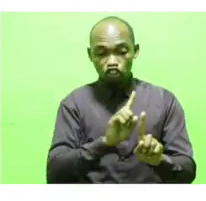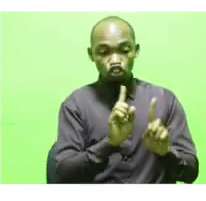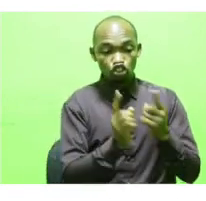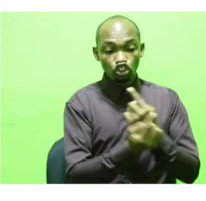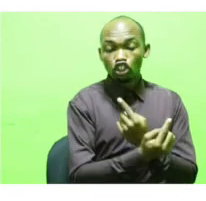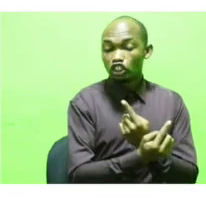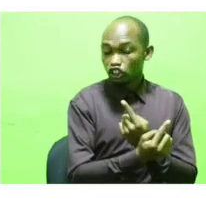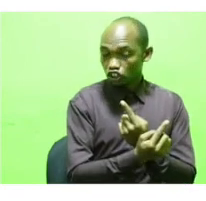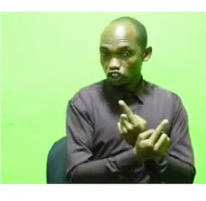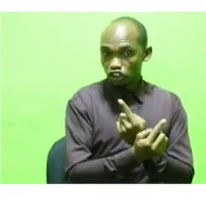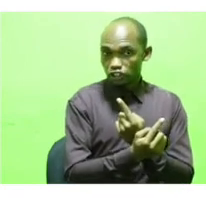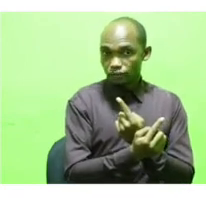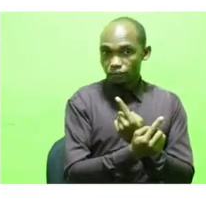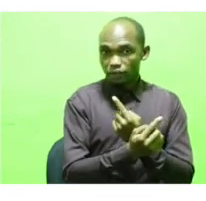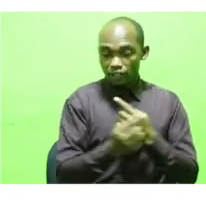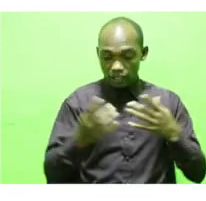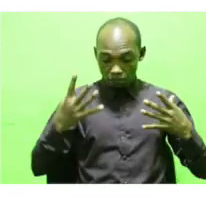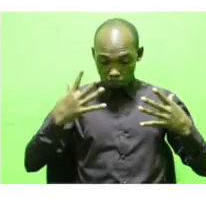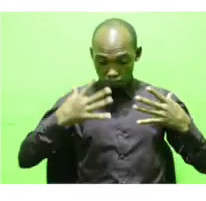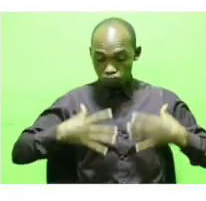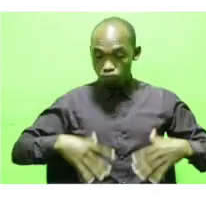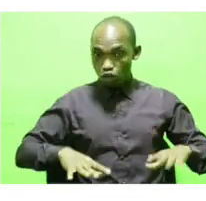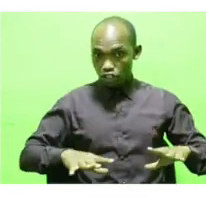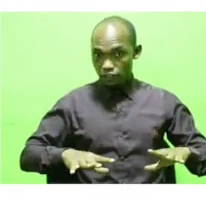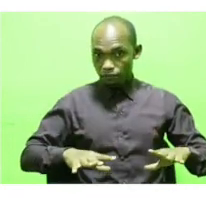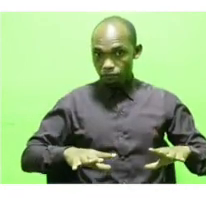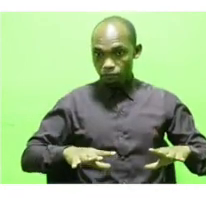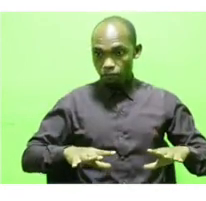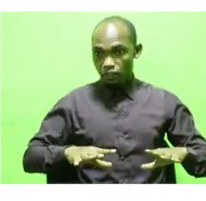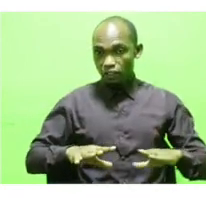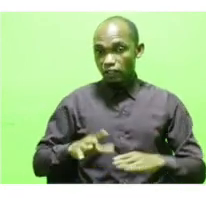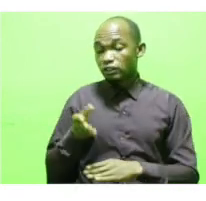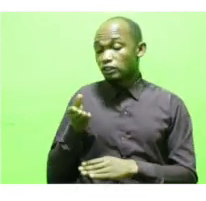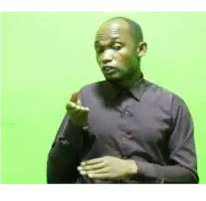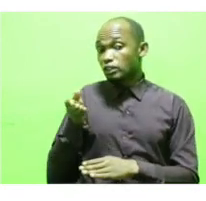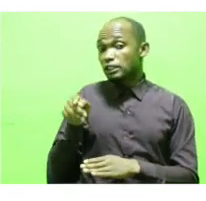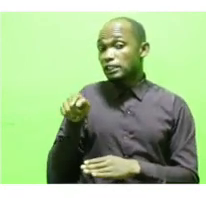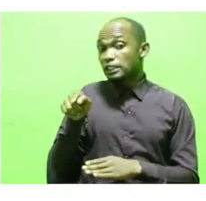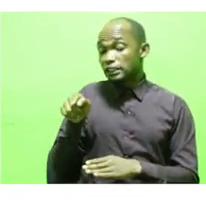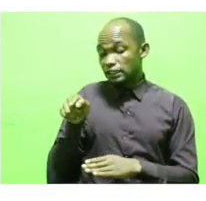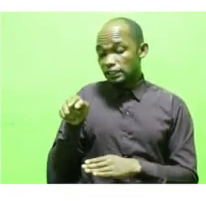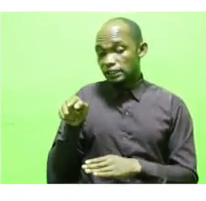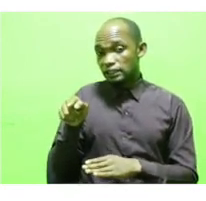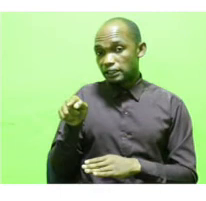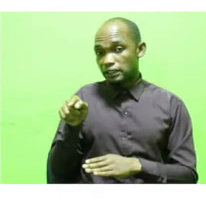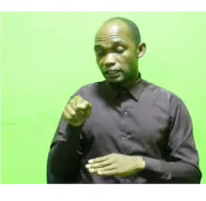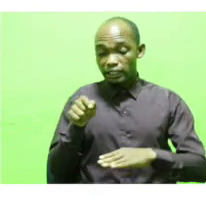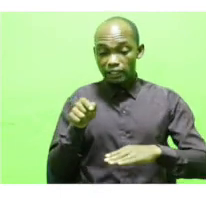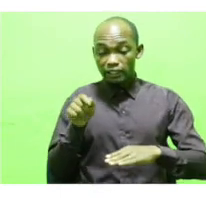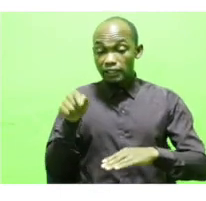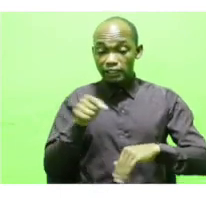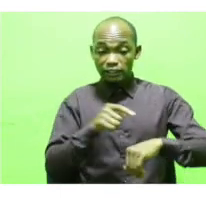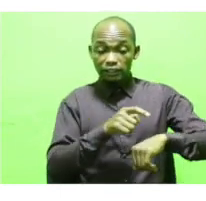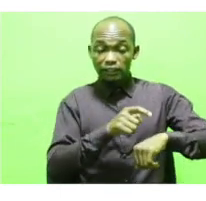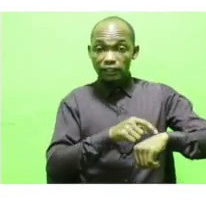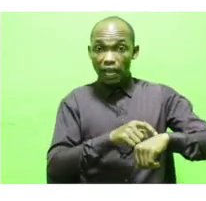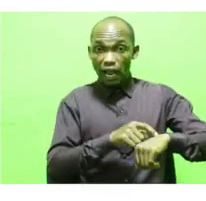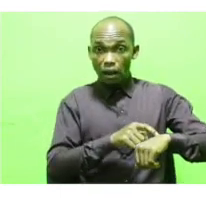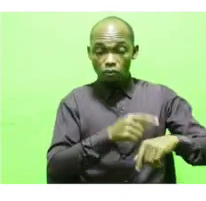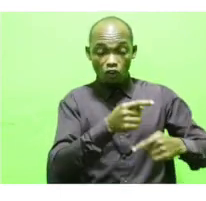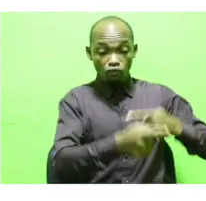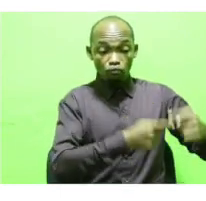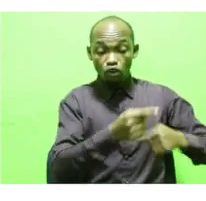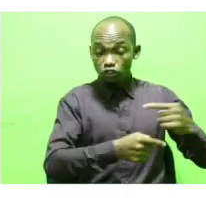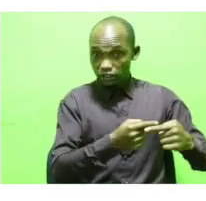other exoskeleton with a larger one which fits the organism. So doing